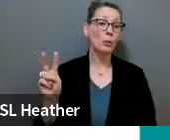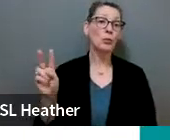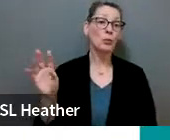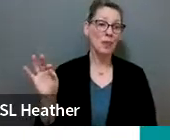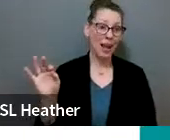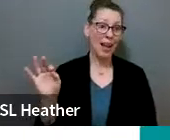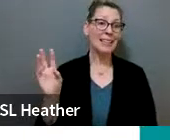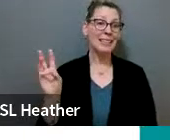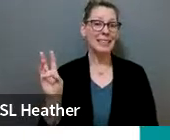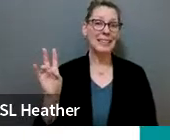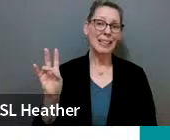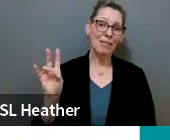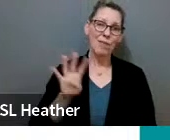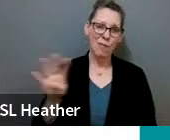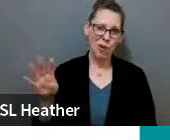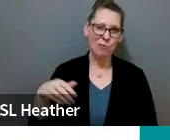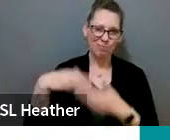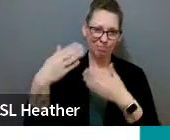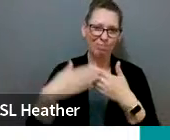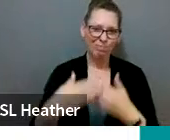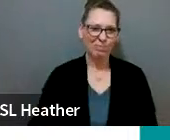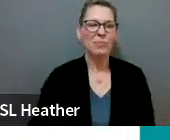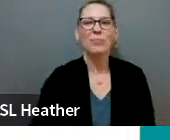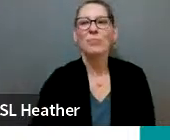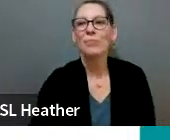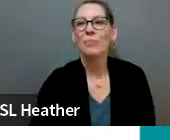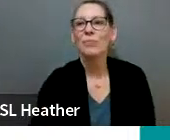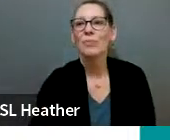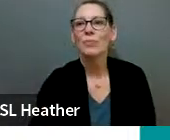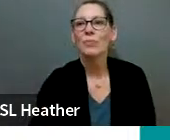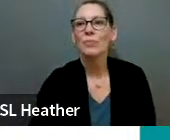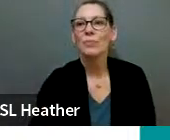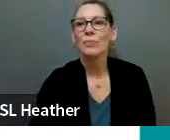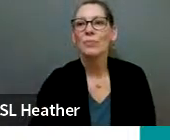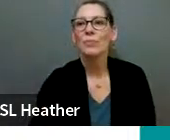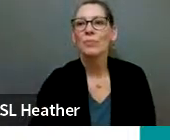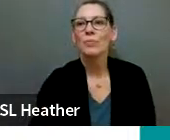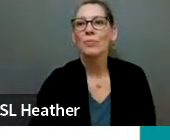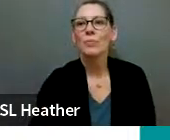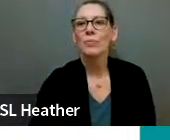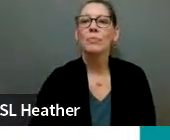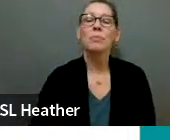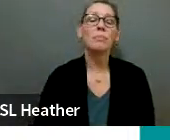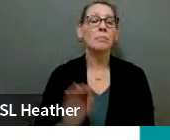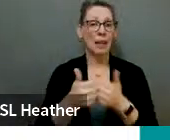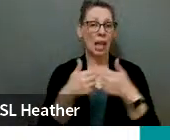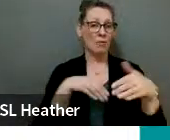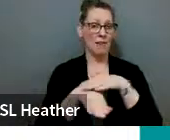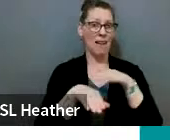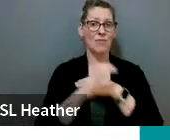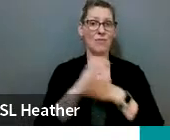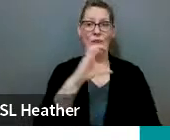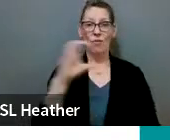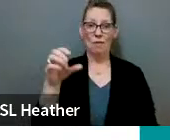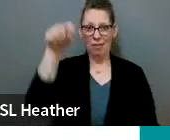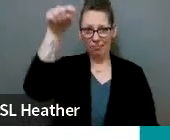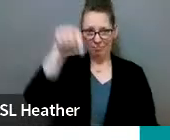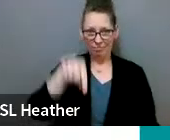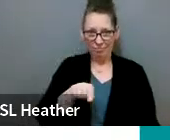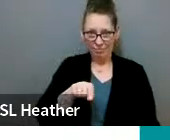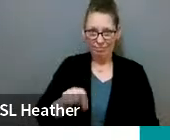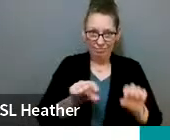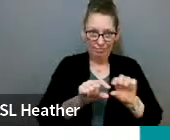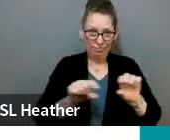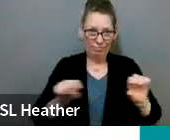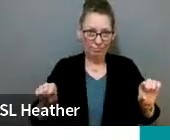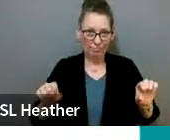360-329-6744. Next slide. Just a reminder of how to access closed captions. At the bottom middle of your screen,